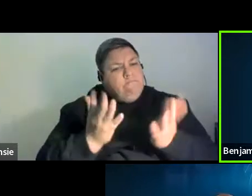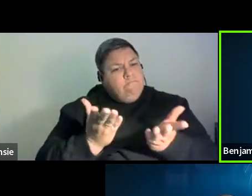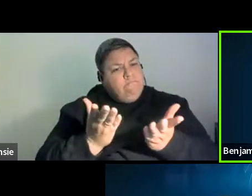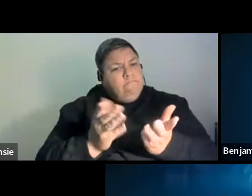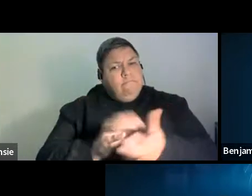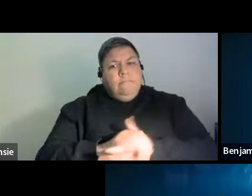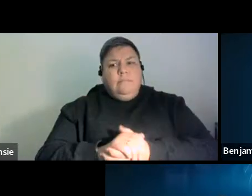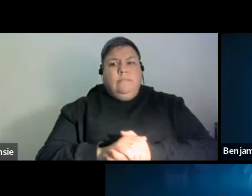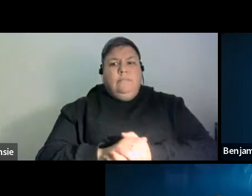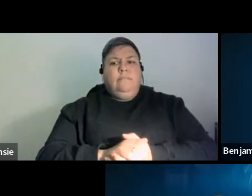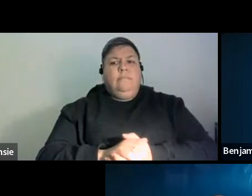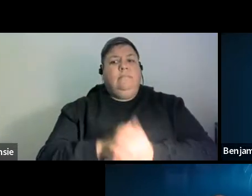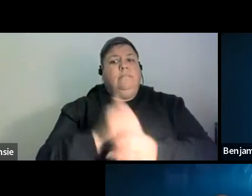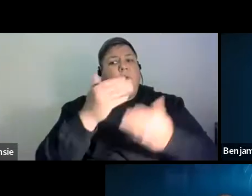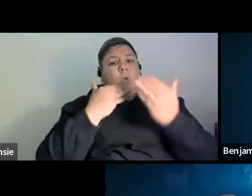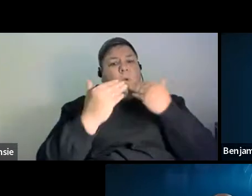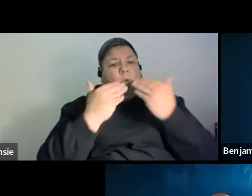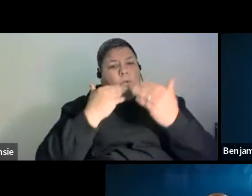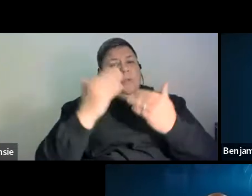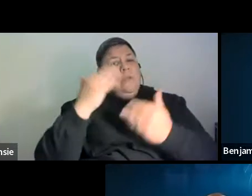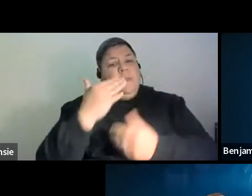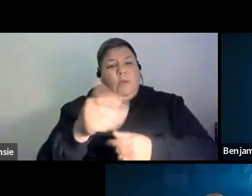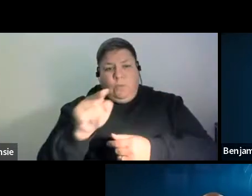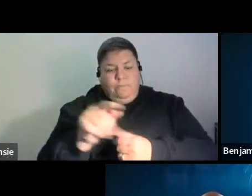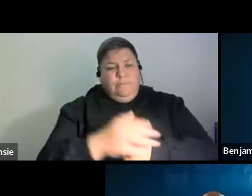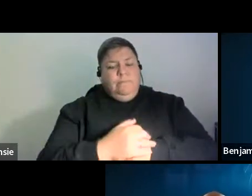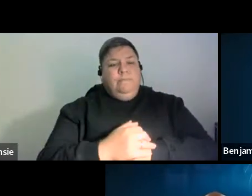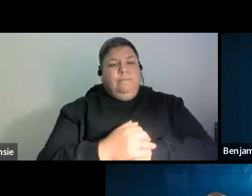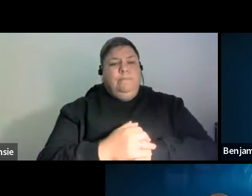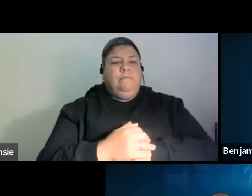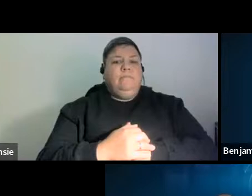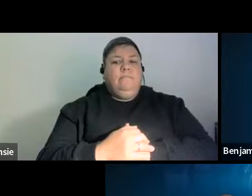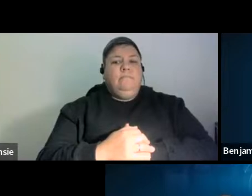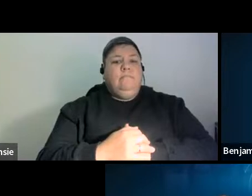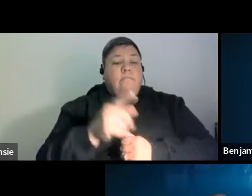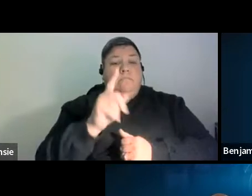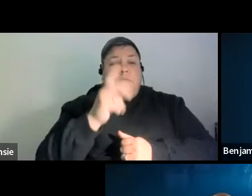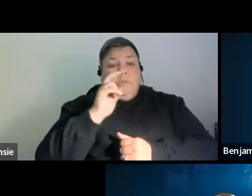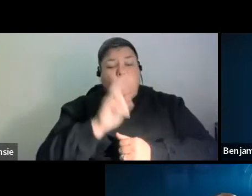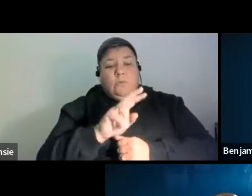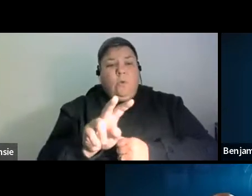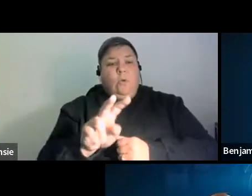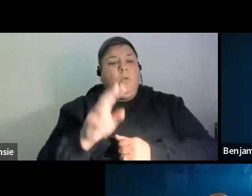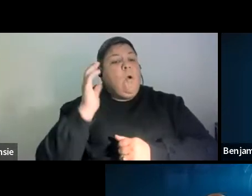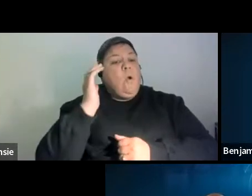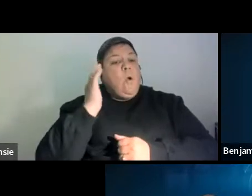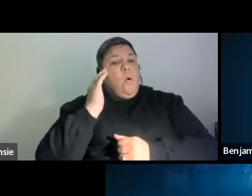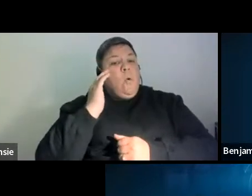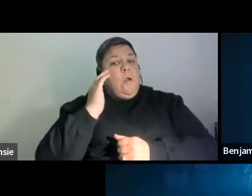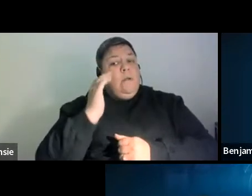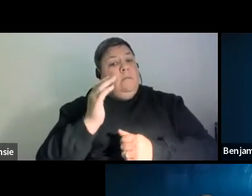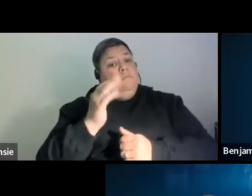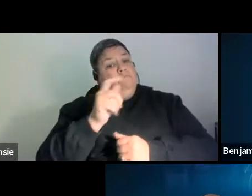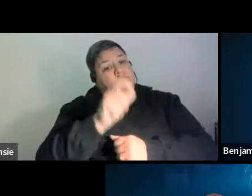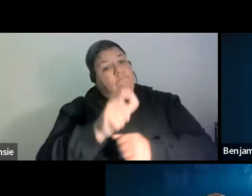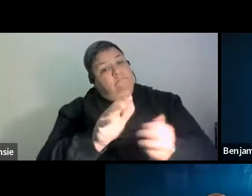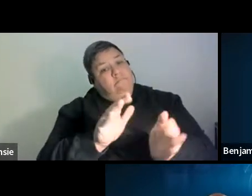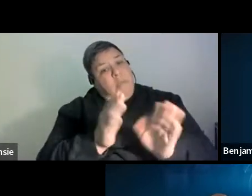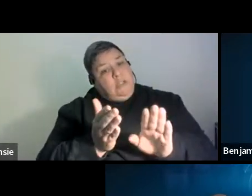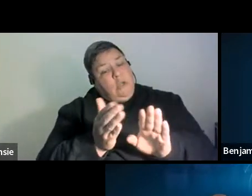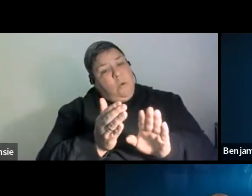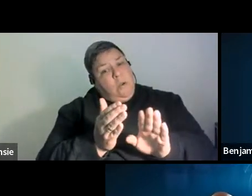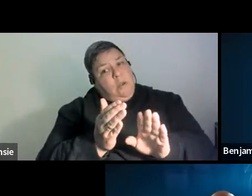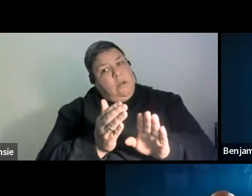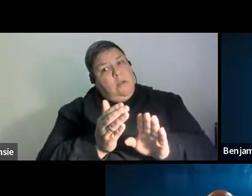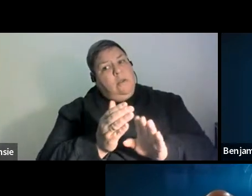Good evening, everyone. Thank you, Program Director. It should be noted that when it comes to a deceased estate, this normally goes through